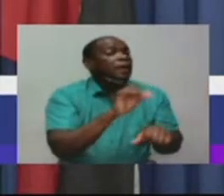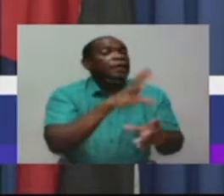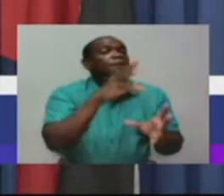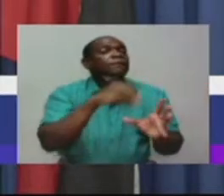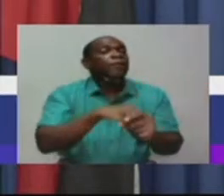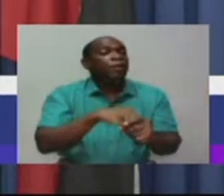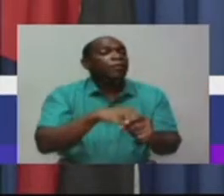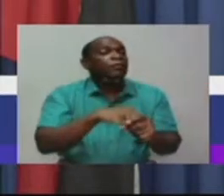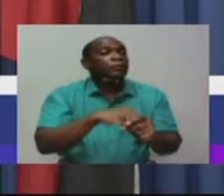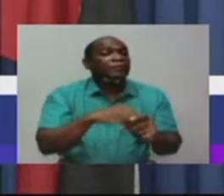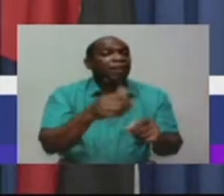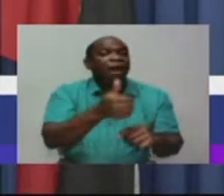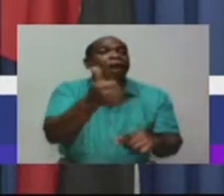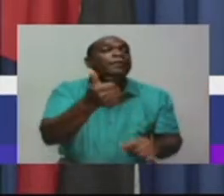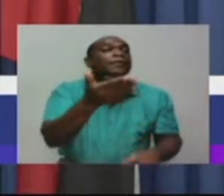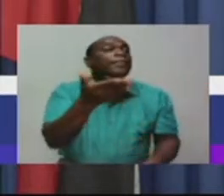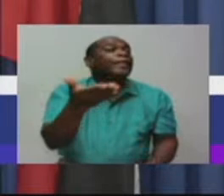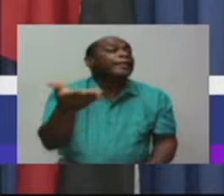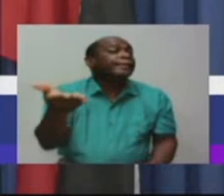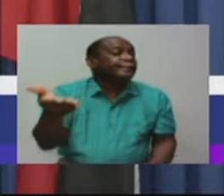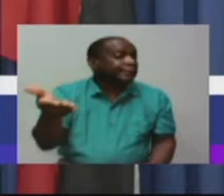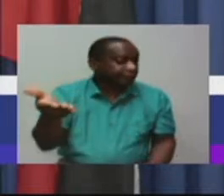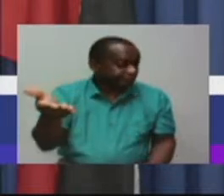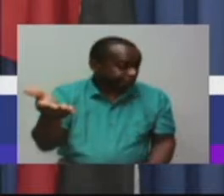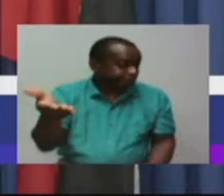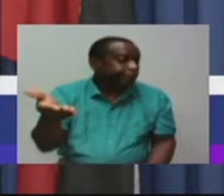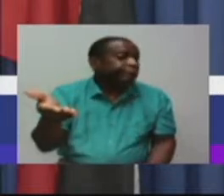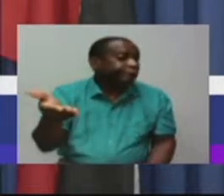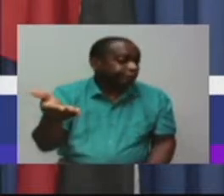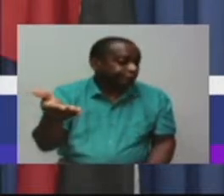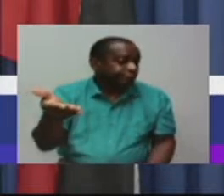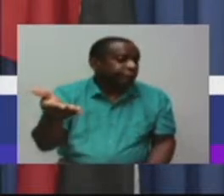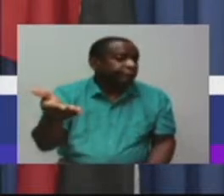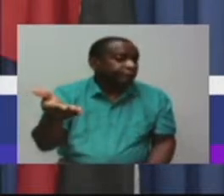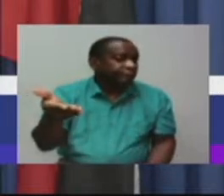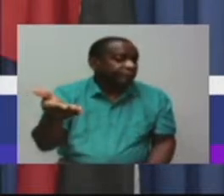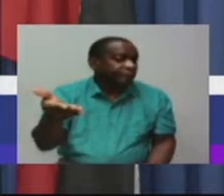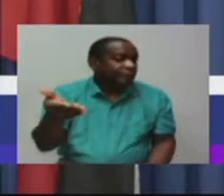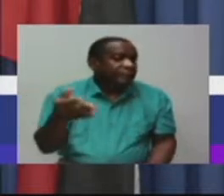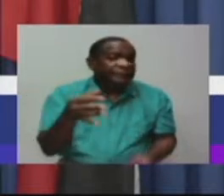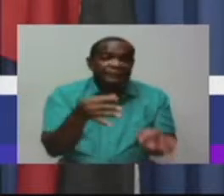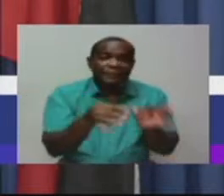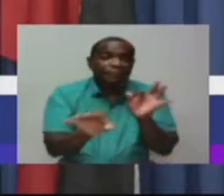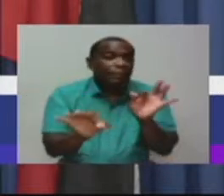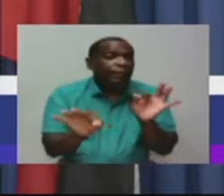place. Even a simple activity like visiting,